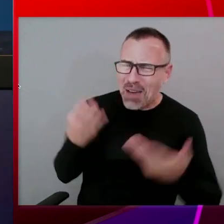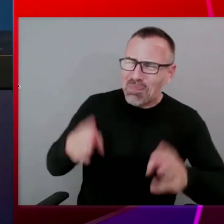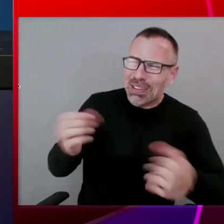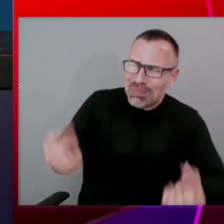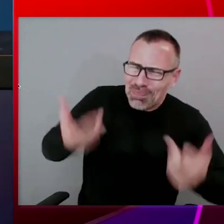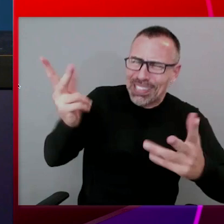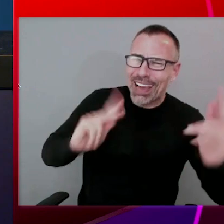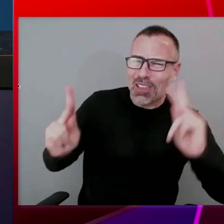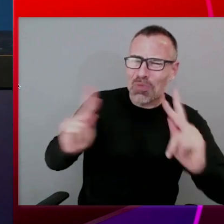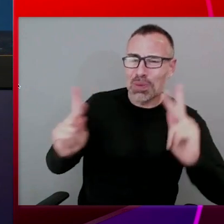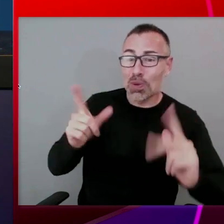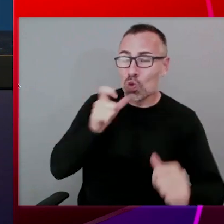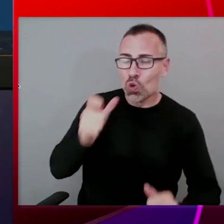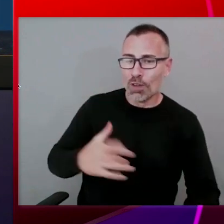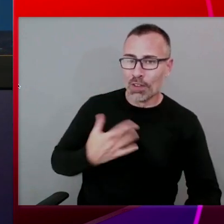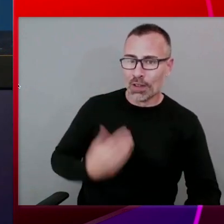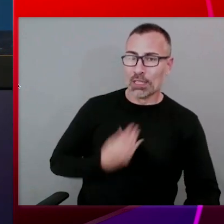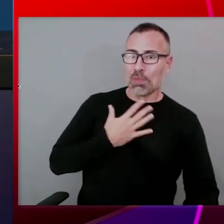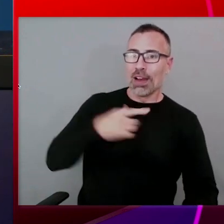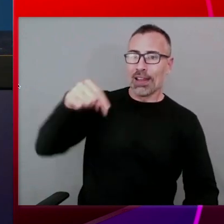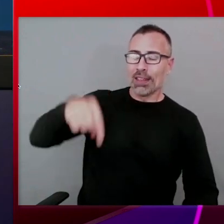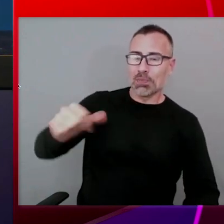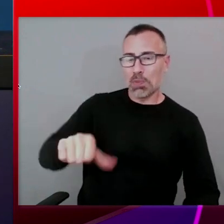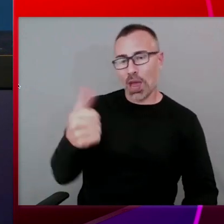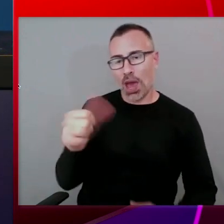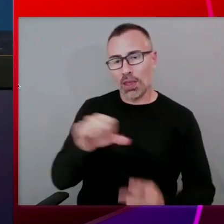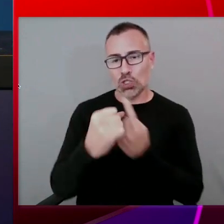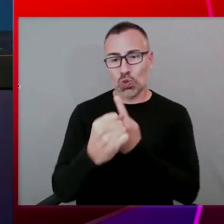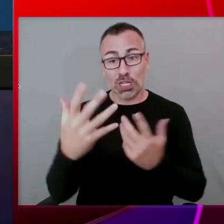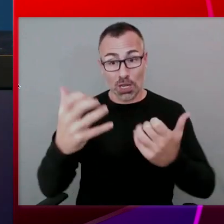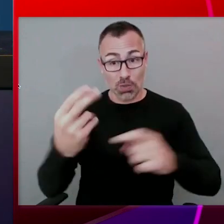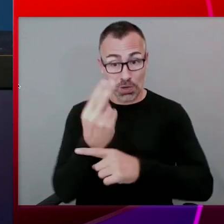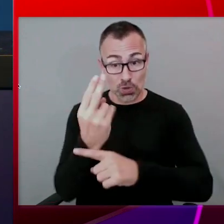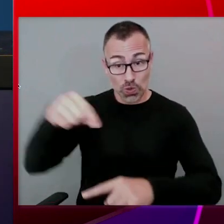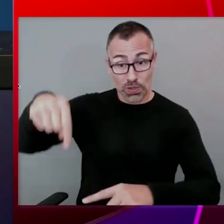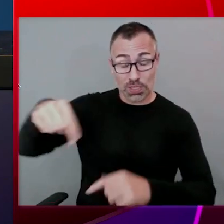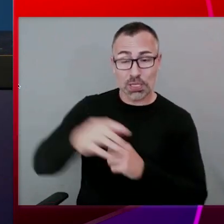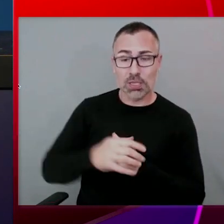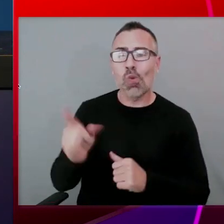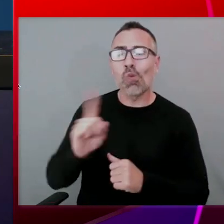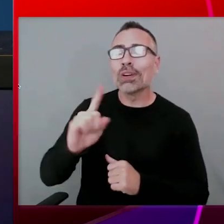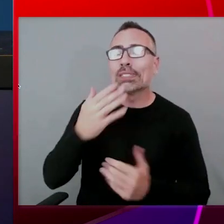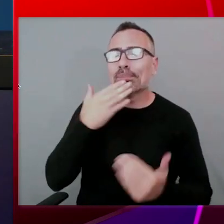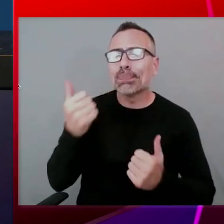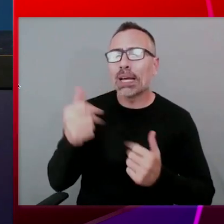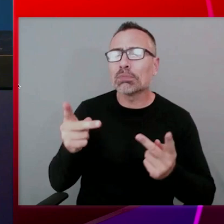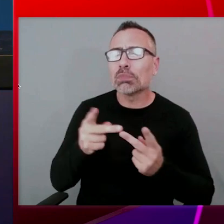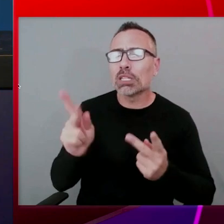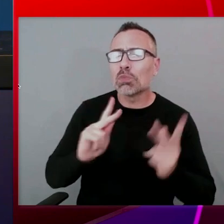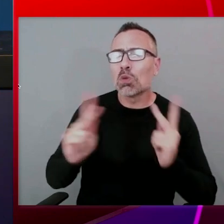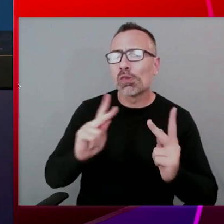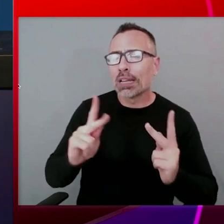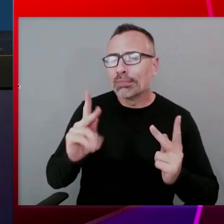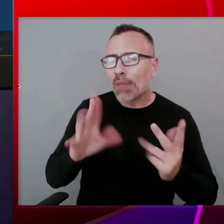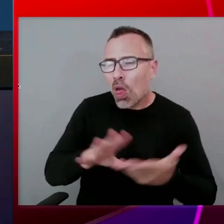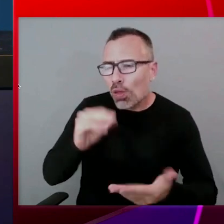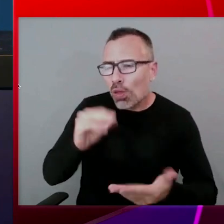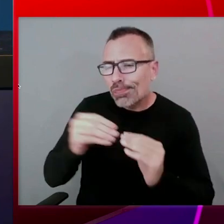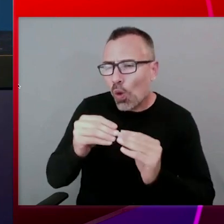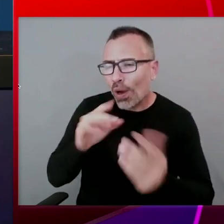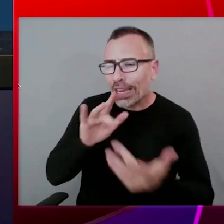are inspired, and there's maybe other use cases they want to be able to implement this. So where's the best place someone can be able to learn more and contact your